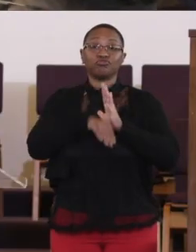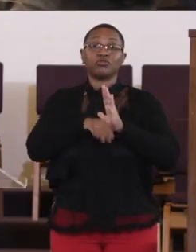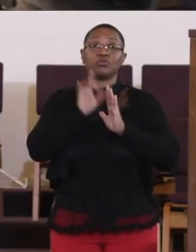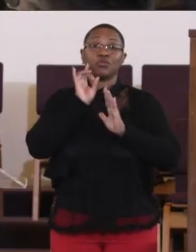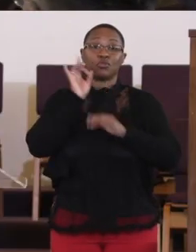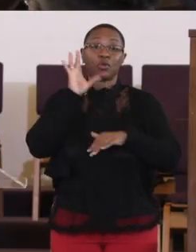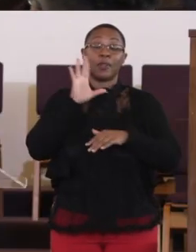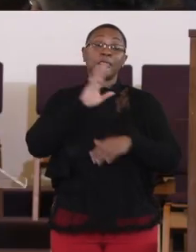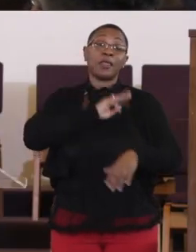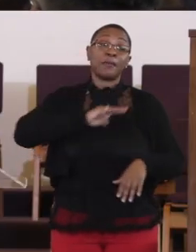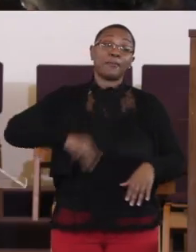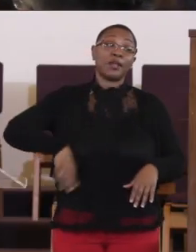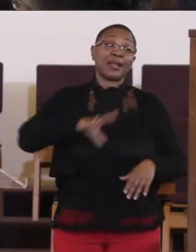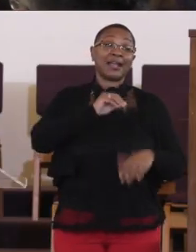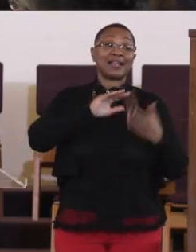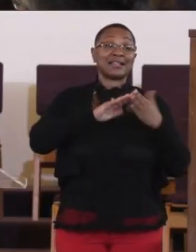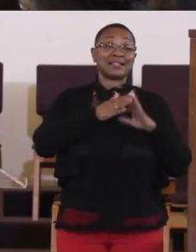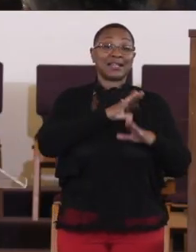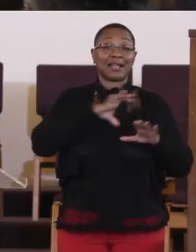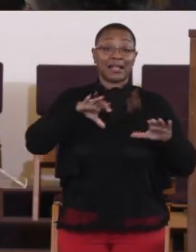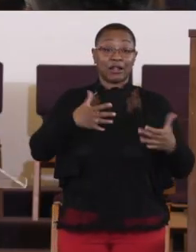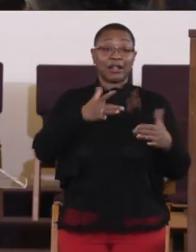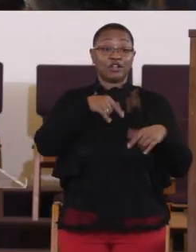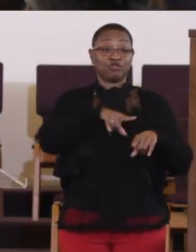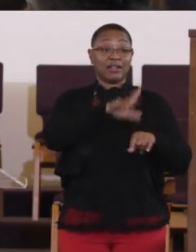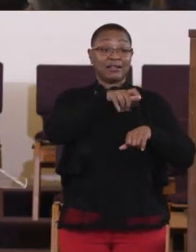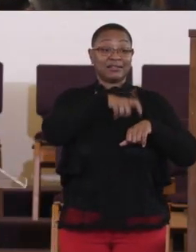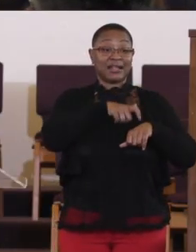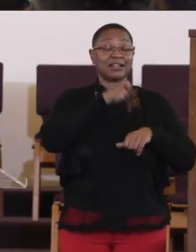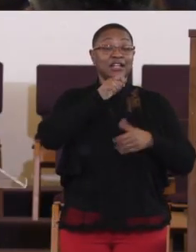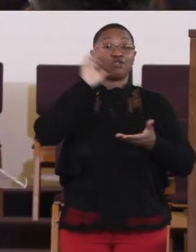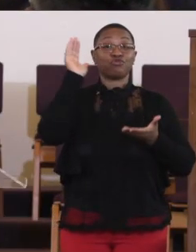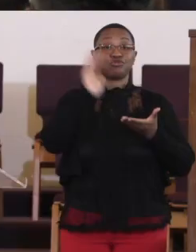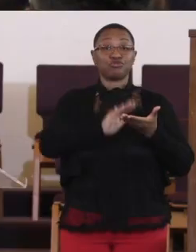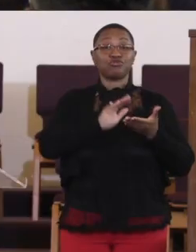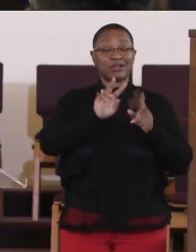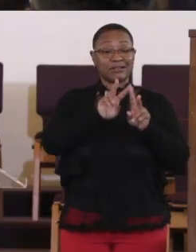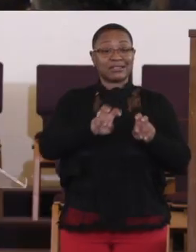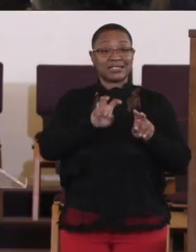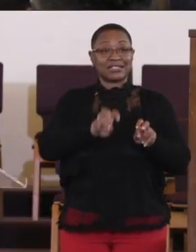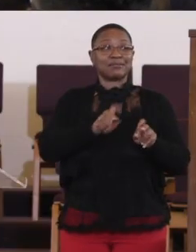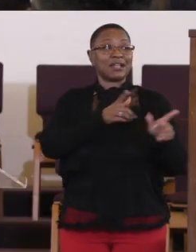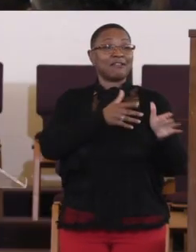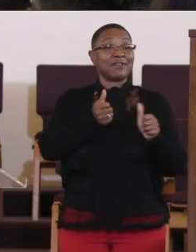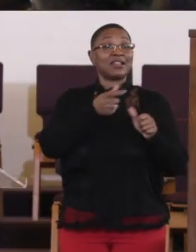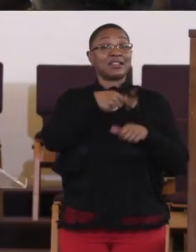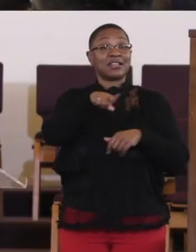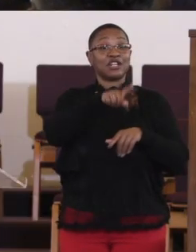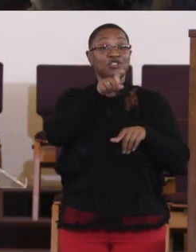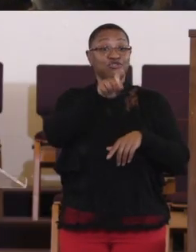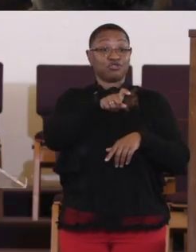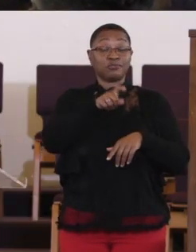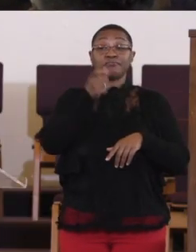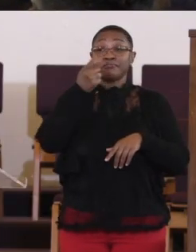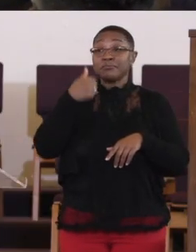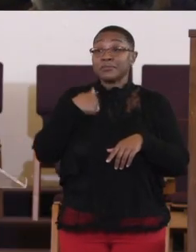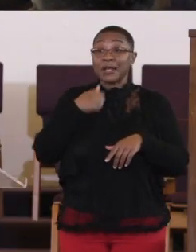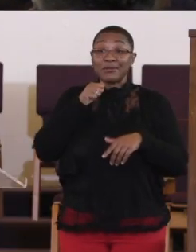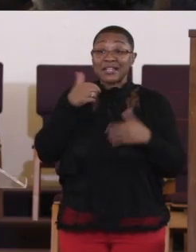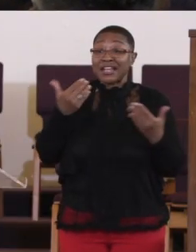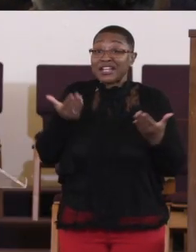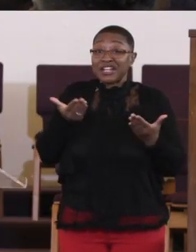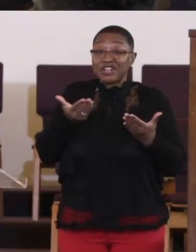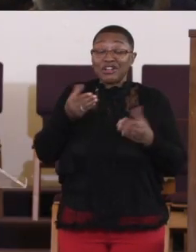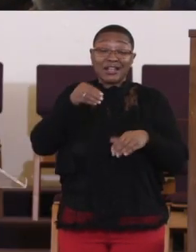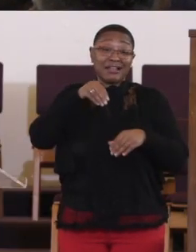city council at the time did not reduce the assessments as fast as they should. I was not at the city at the time. I was